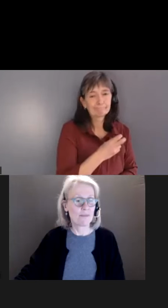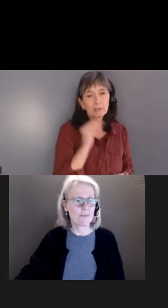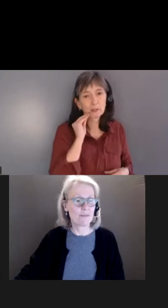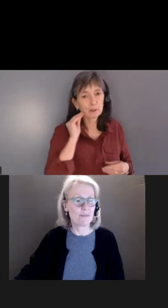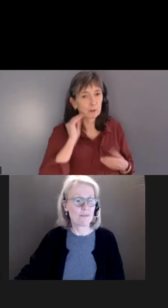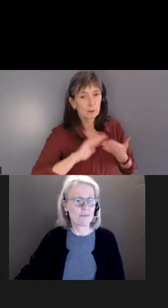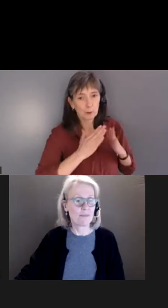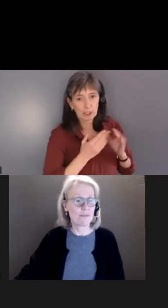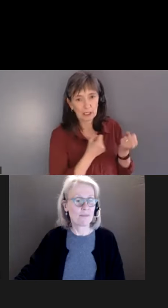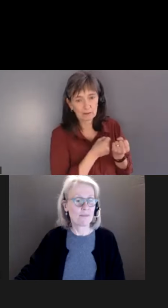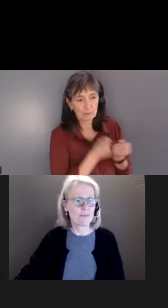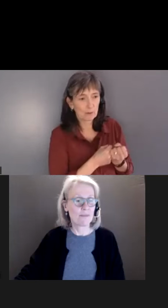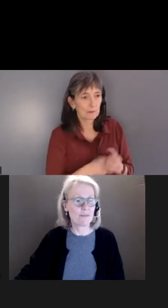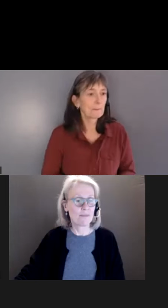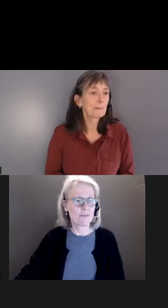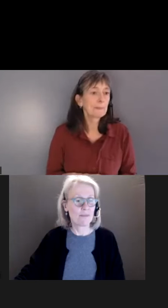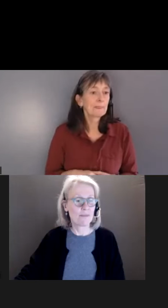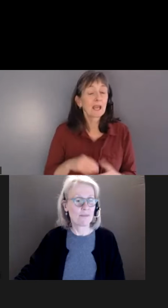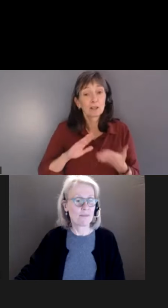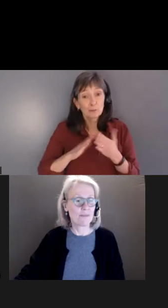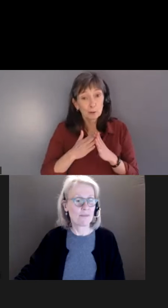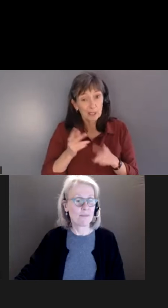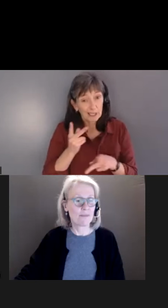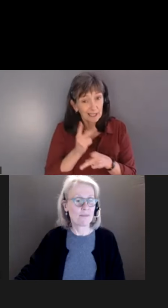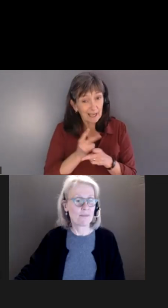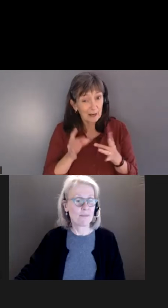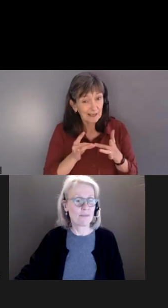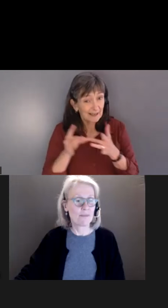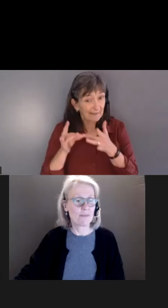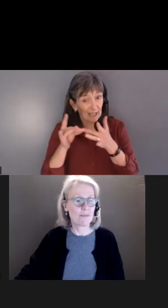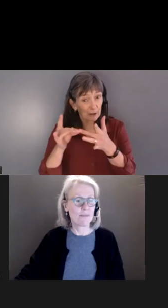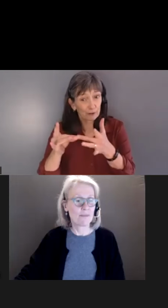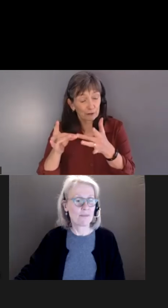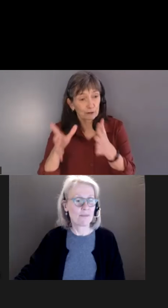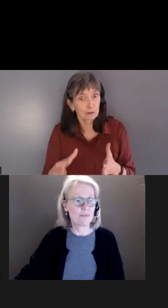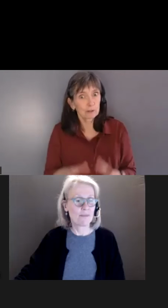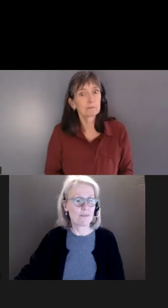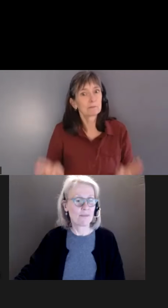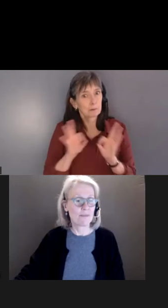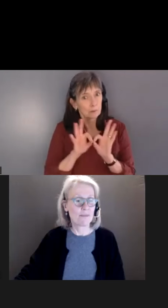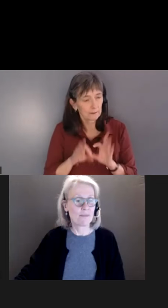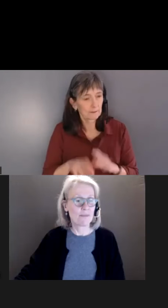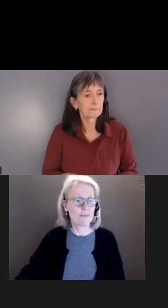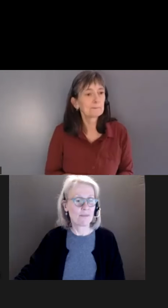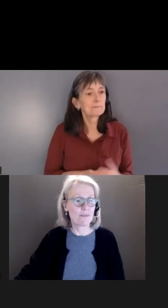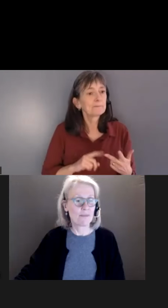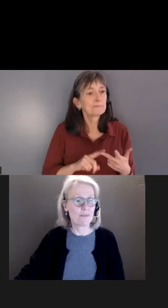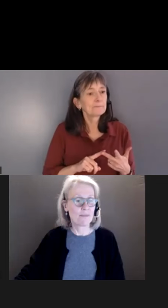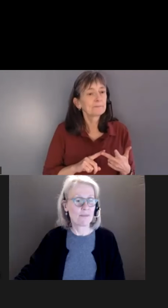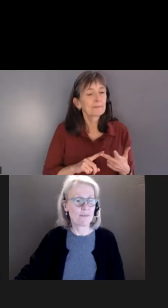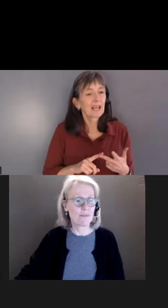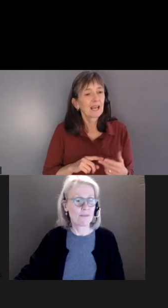implementation of community care navigator roles could really have a huge effect as well. And then screening solutions for